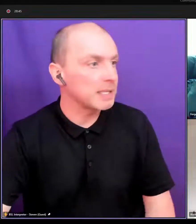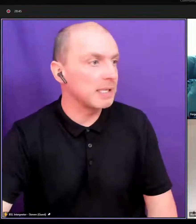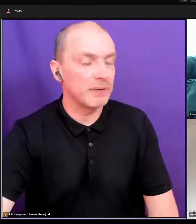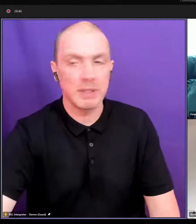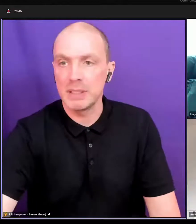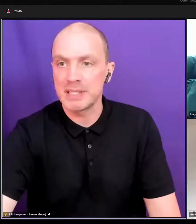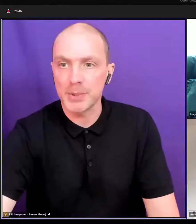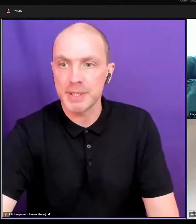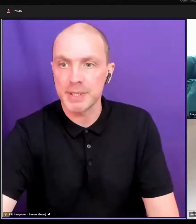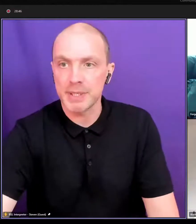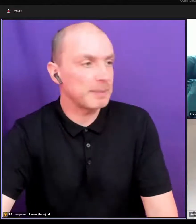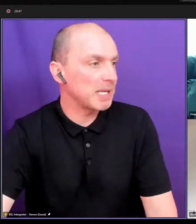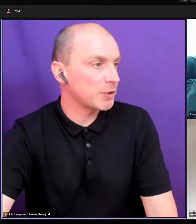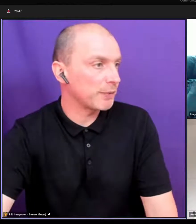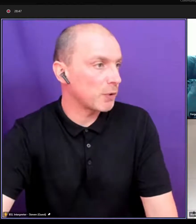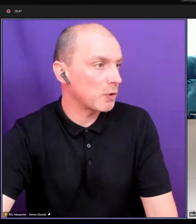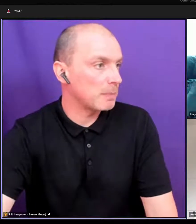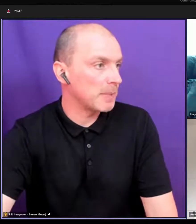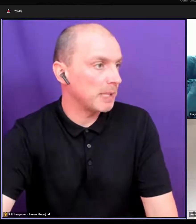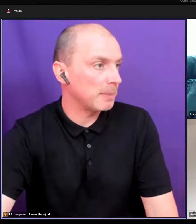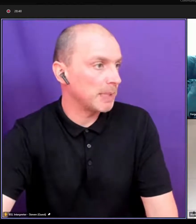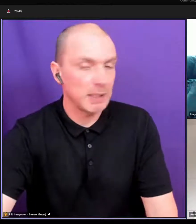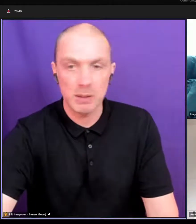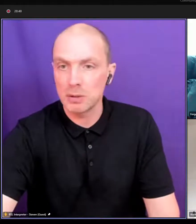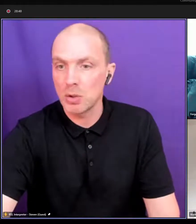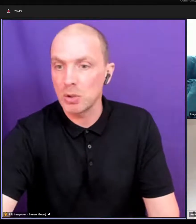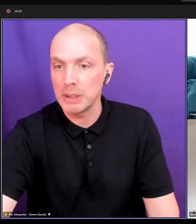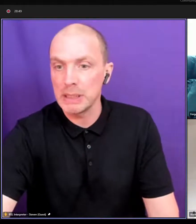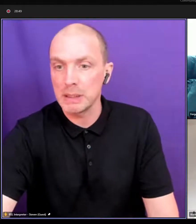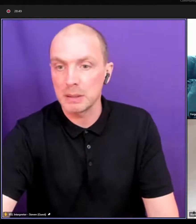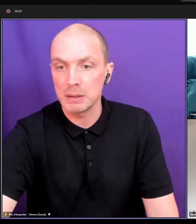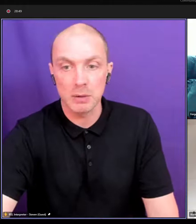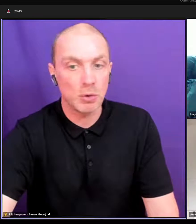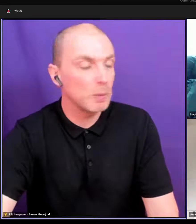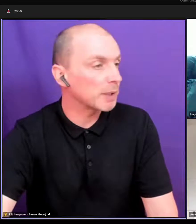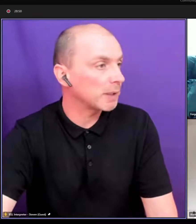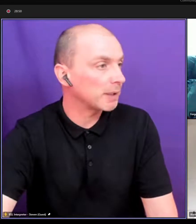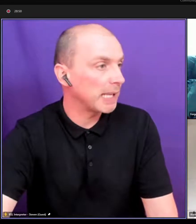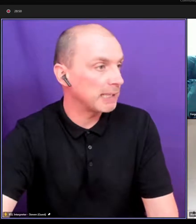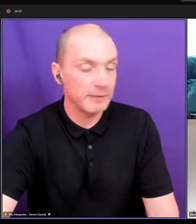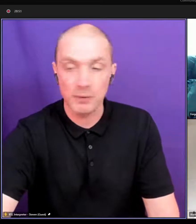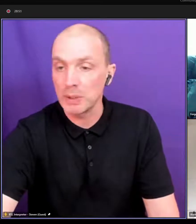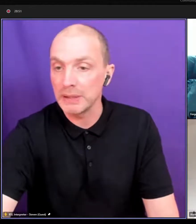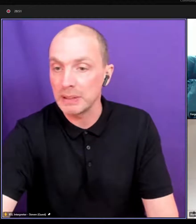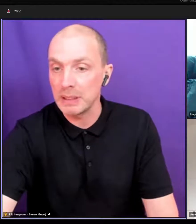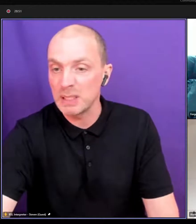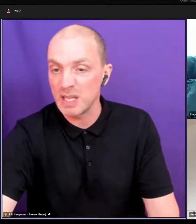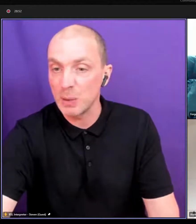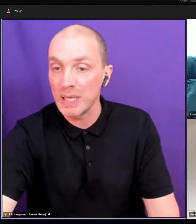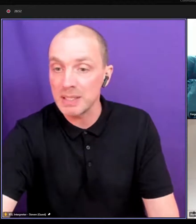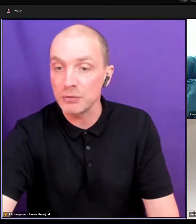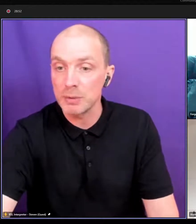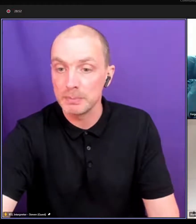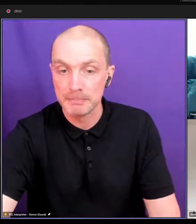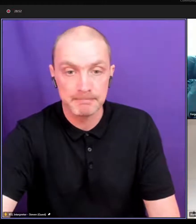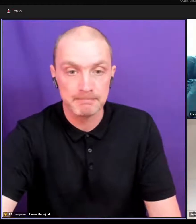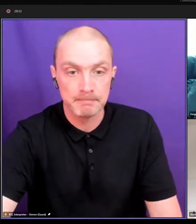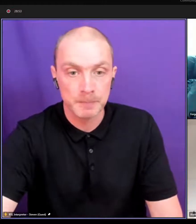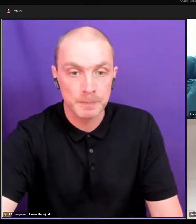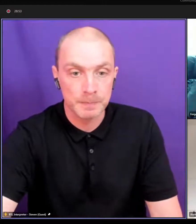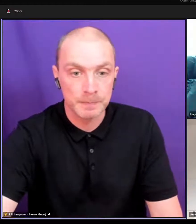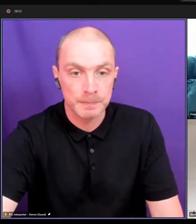Hi, this is Stephen, the interpreter. I've had a message from my colleague and co-worker, Eddie Foley, that he is in the waiting